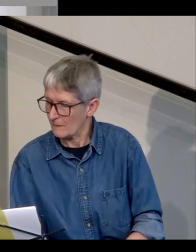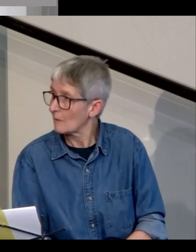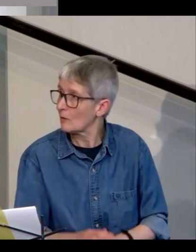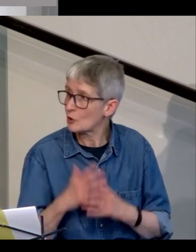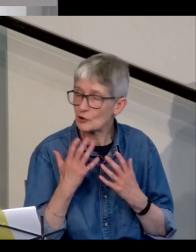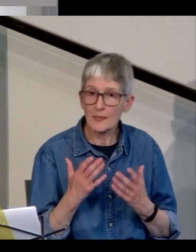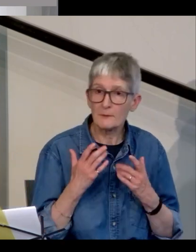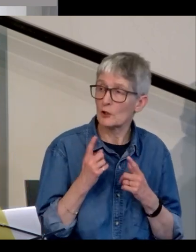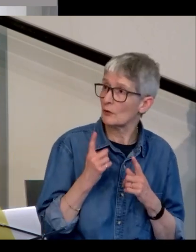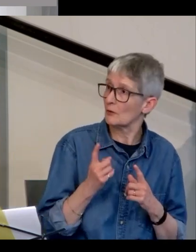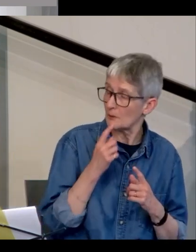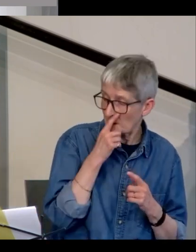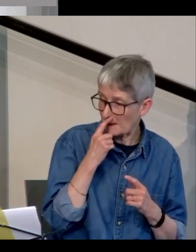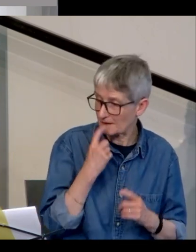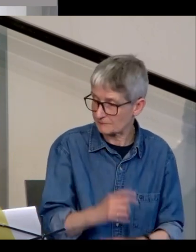I worship you.